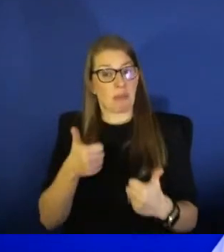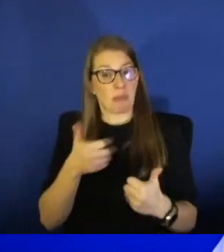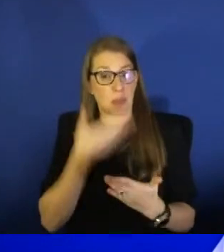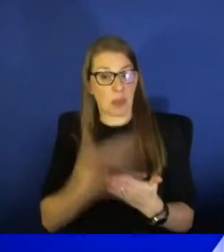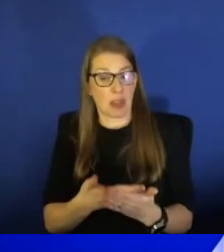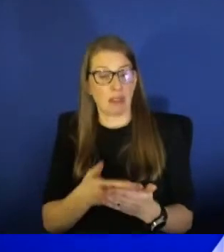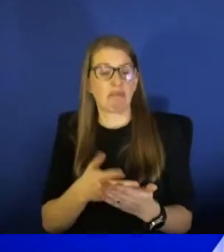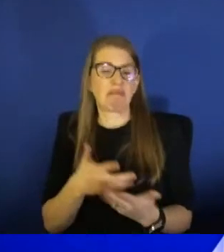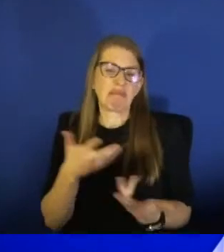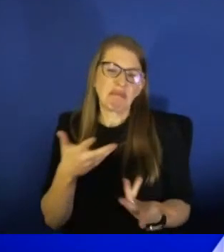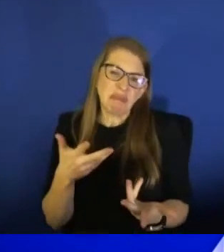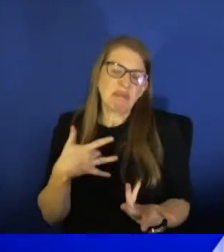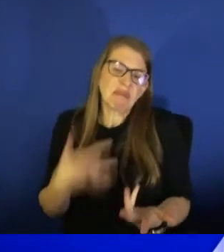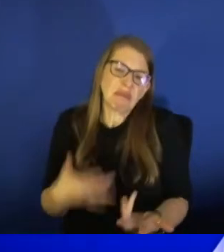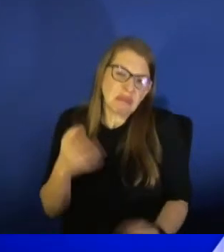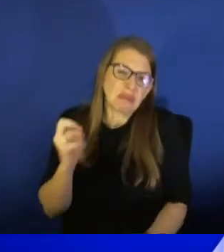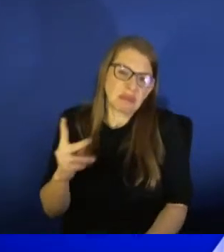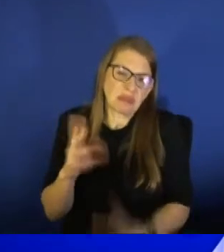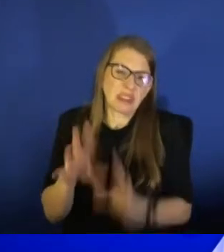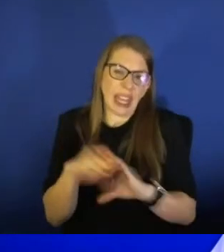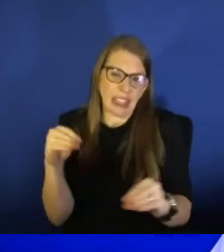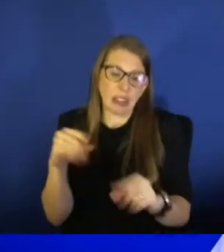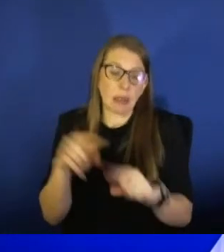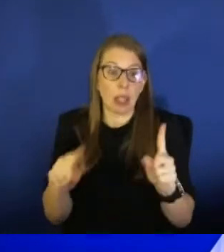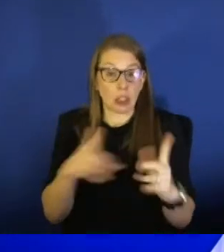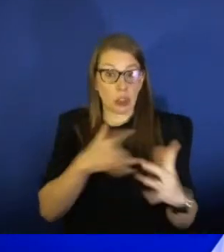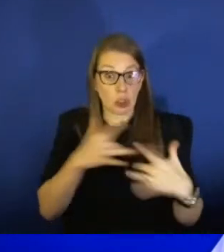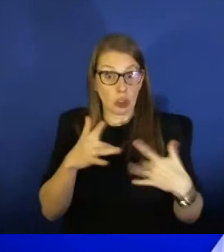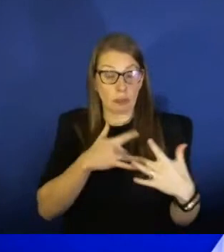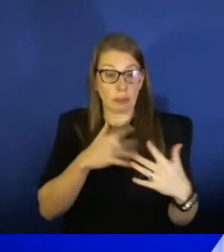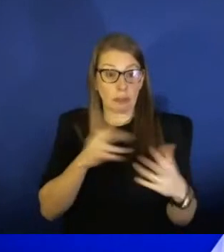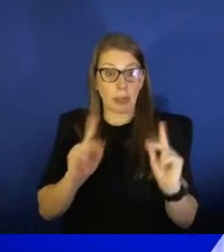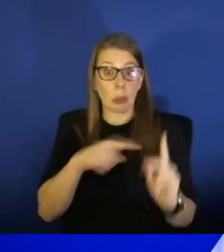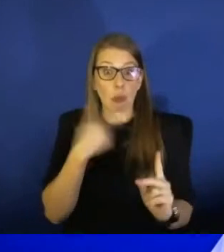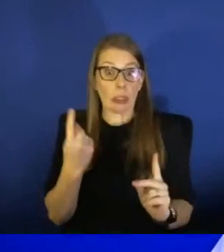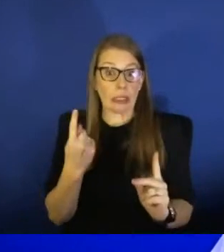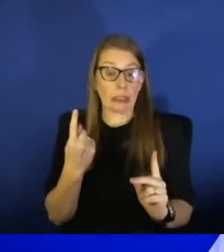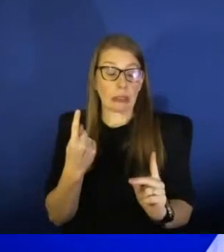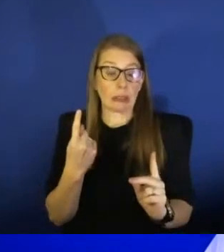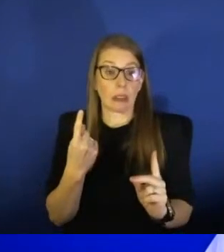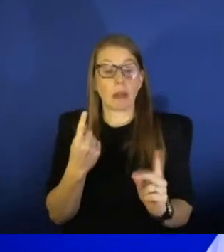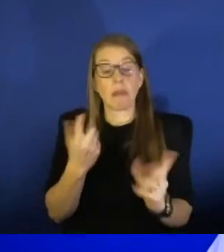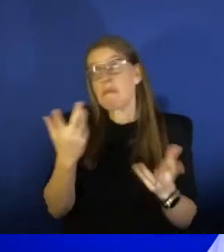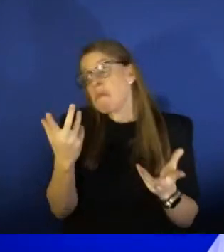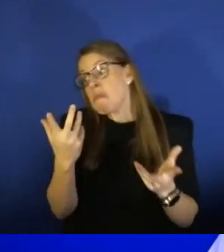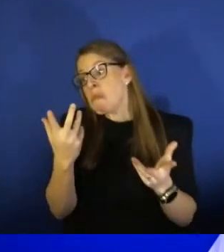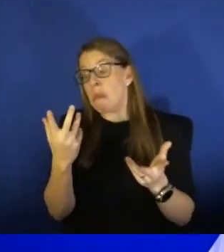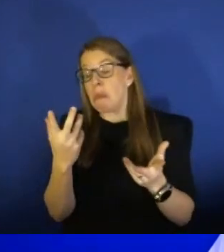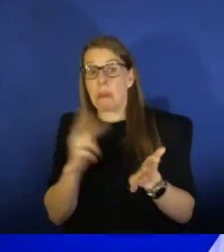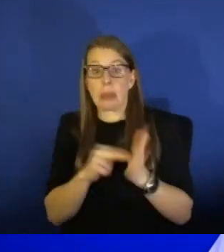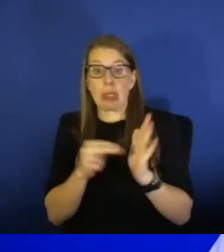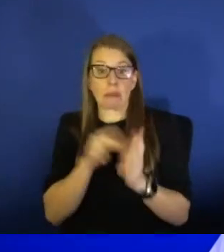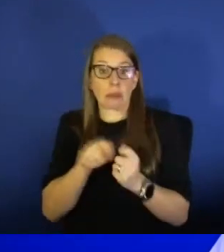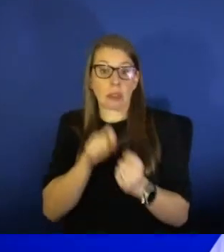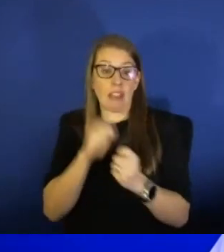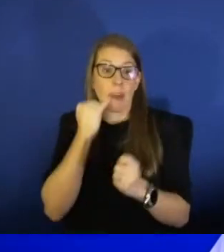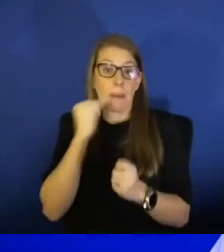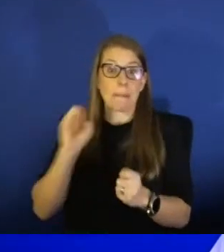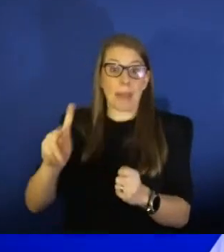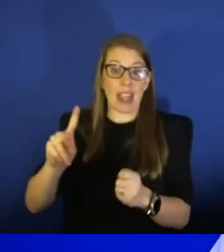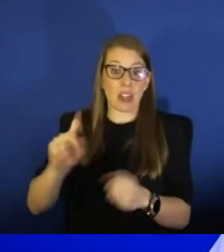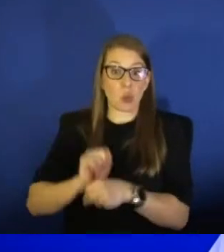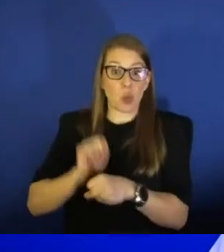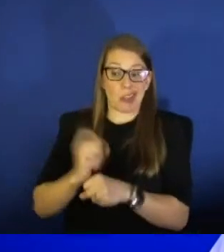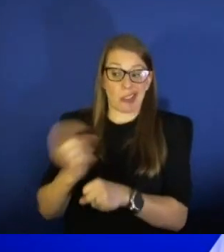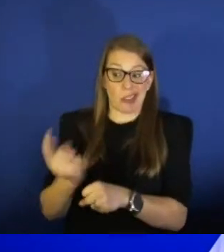But if you're concerned about putting people at risk, particularly say, you know, you're talking about, well, you know, if I go back to work, there's, you know, somebody I